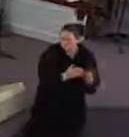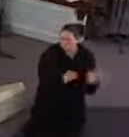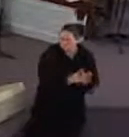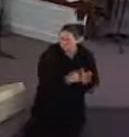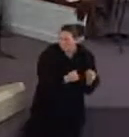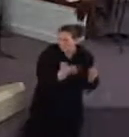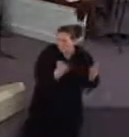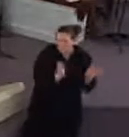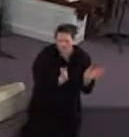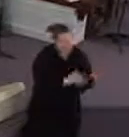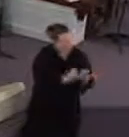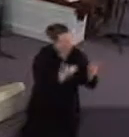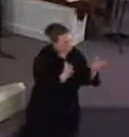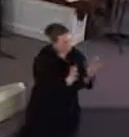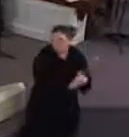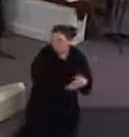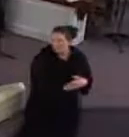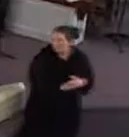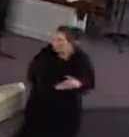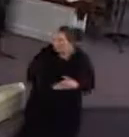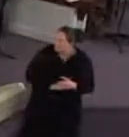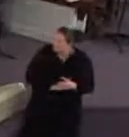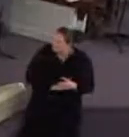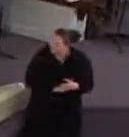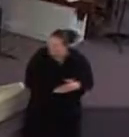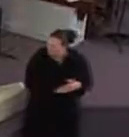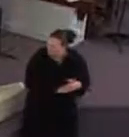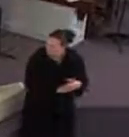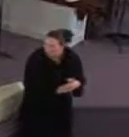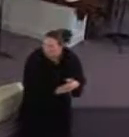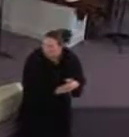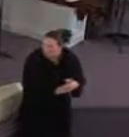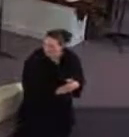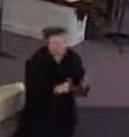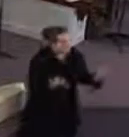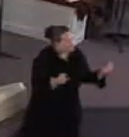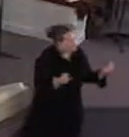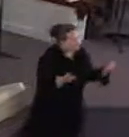Hallelujah. Hallelujah. Come pray over us, Brother Randy.